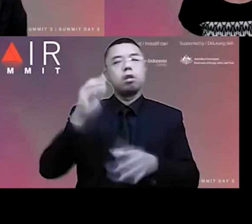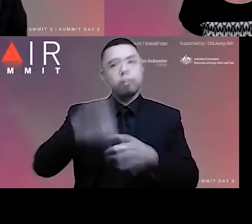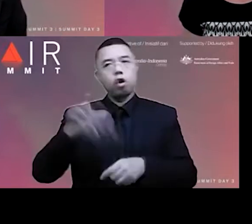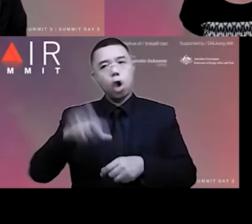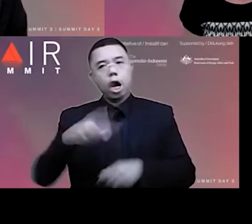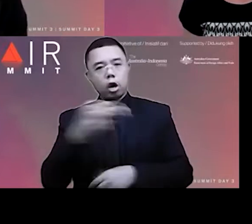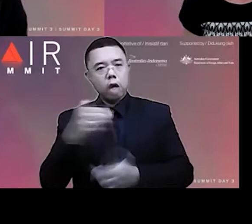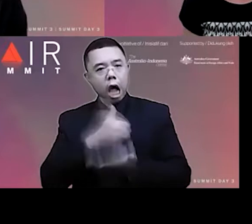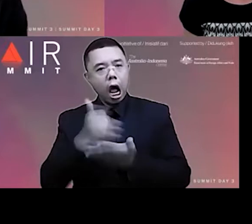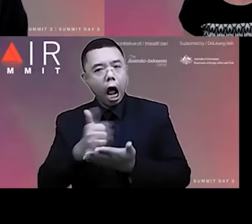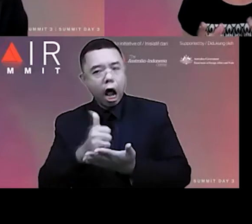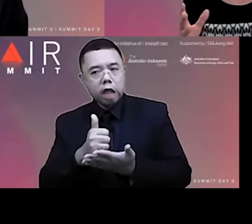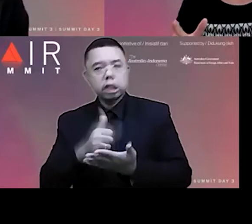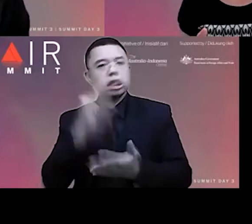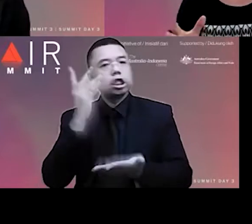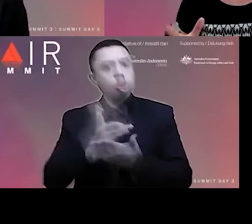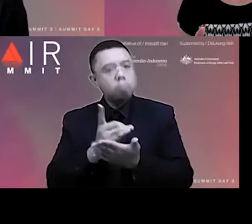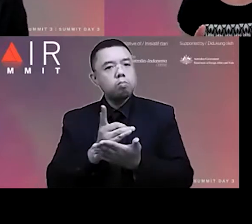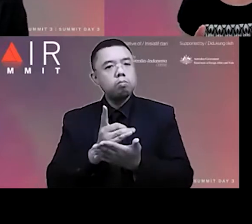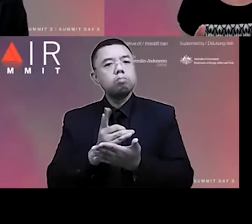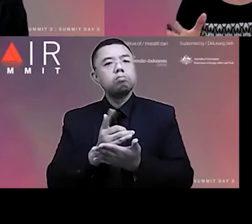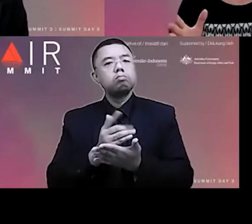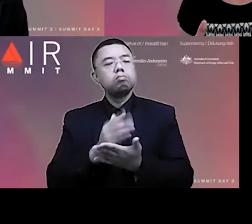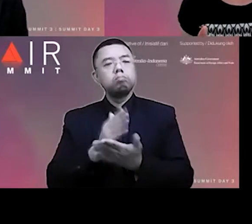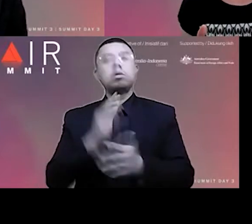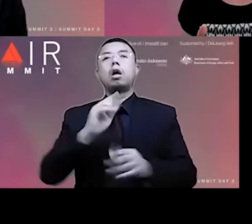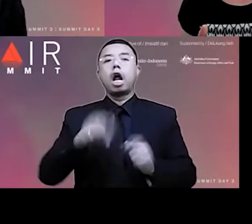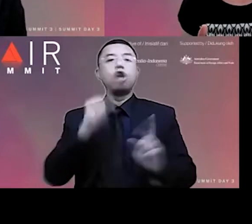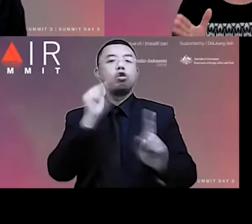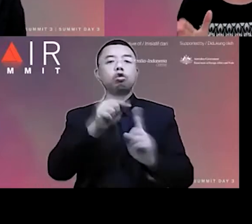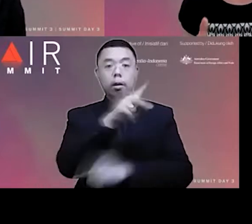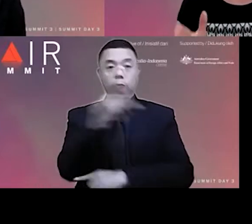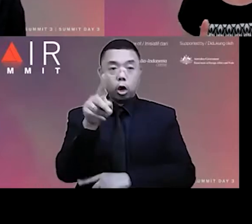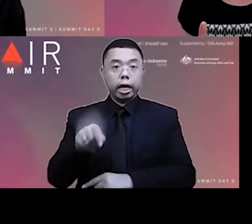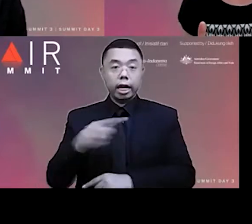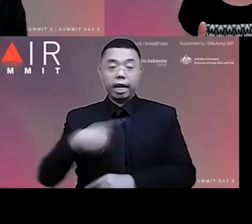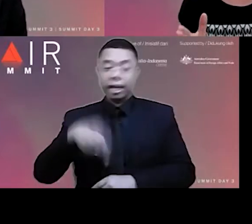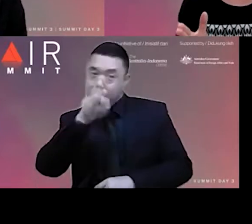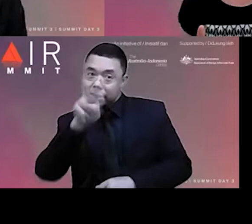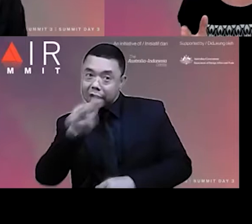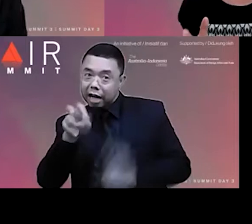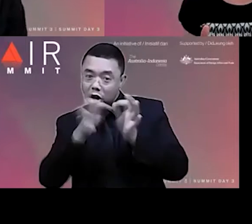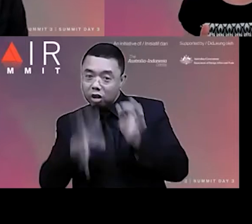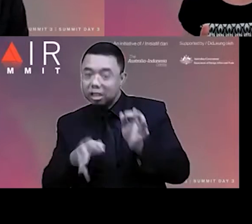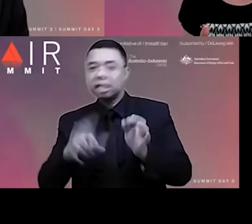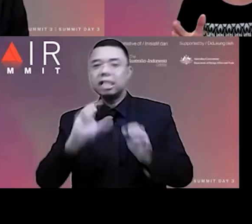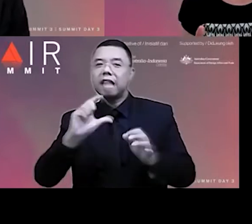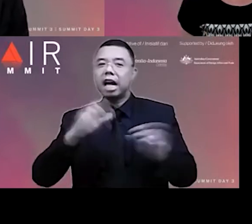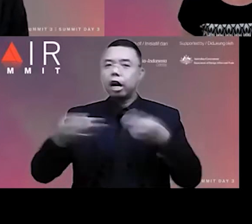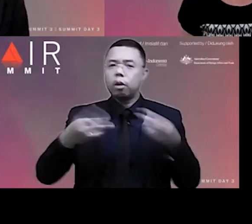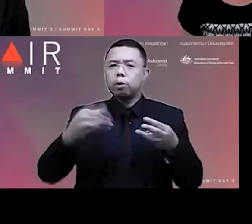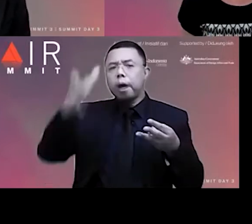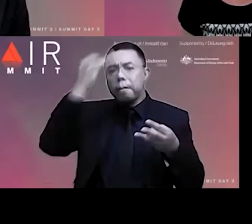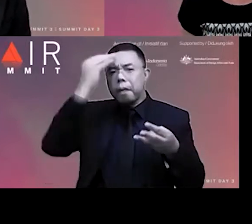this project is to use economic models to understand who are those people that are being affected in